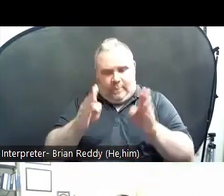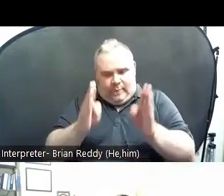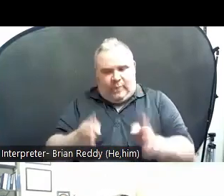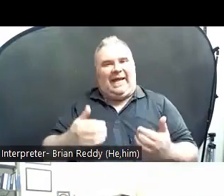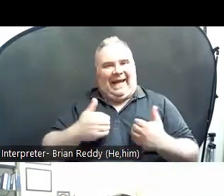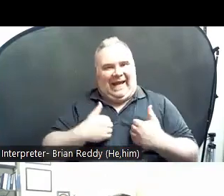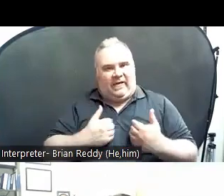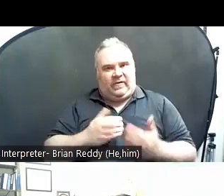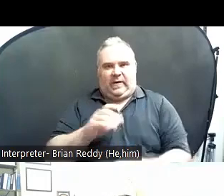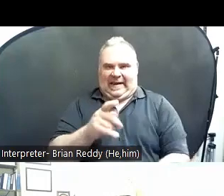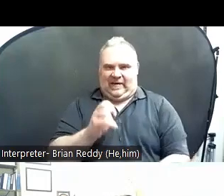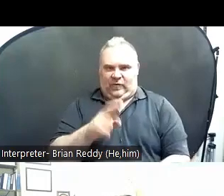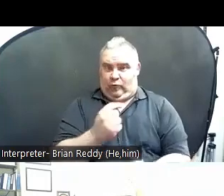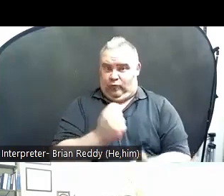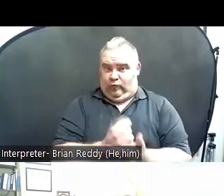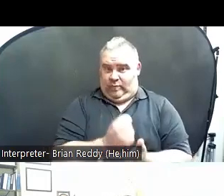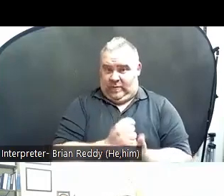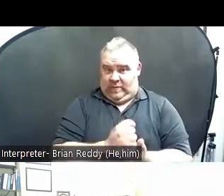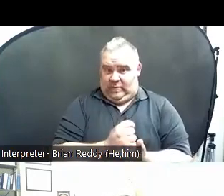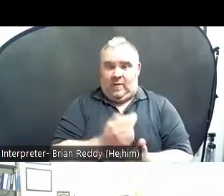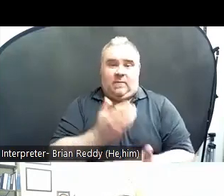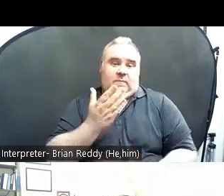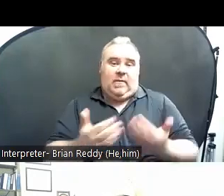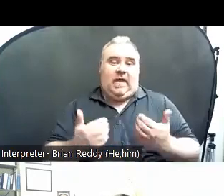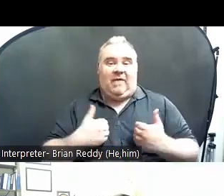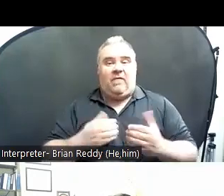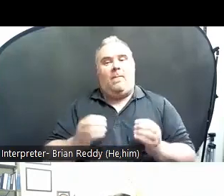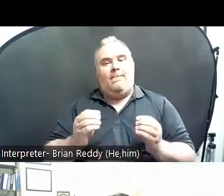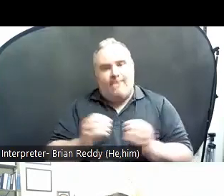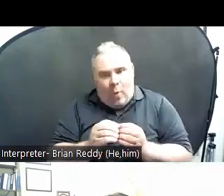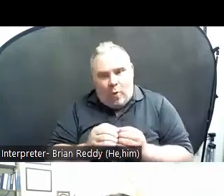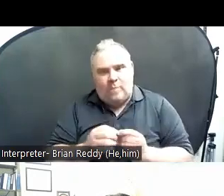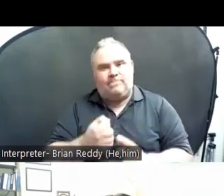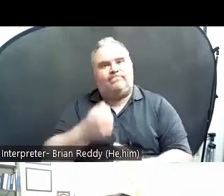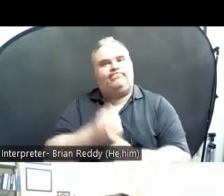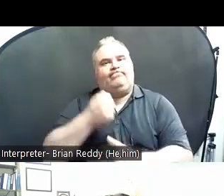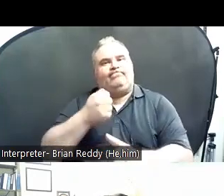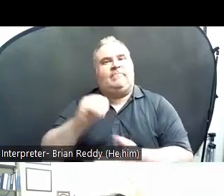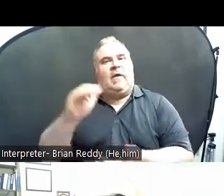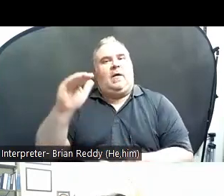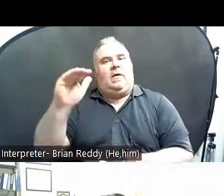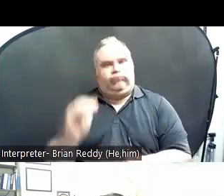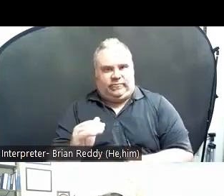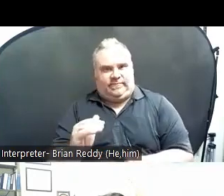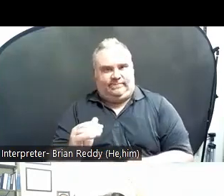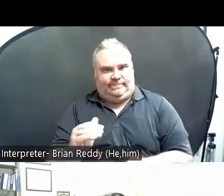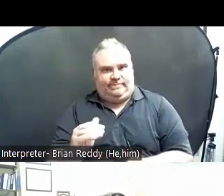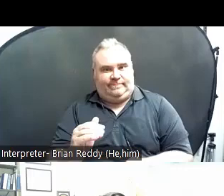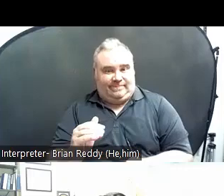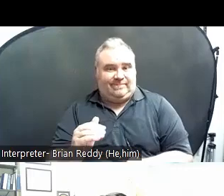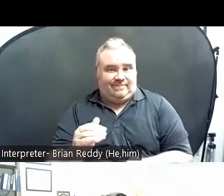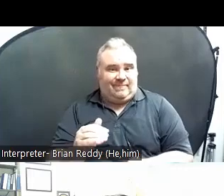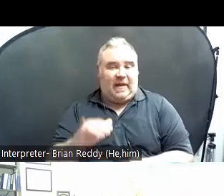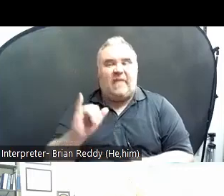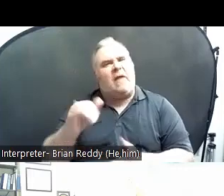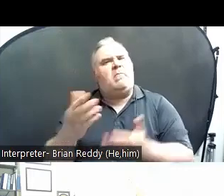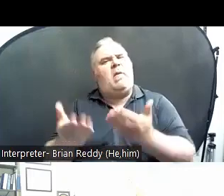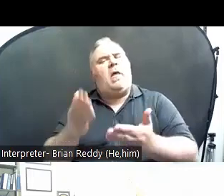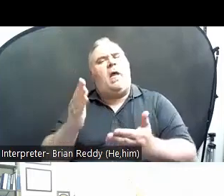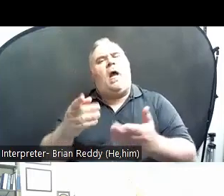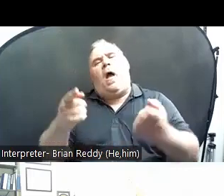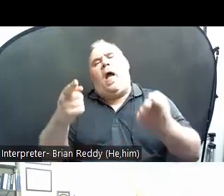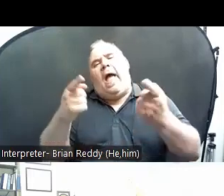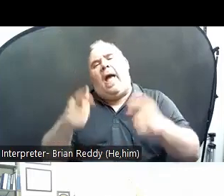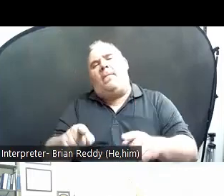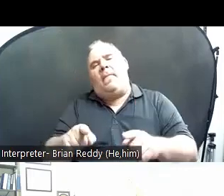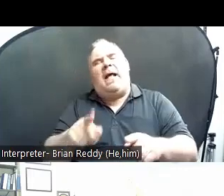cancer treatment, they may experience more functional decline. And this may parallel what happens with normal aging, but happen at a